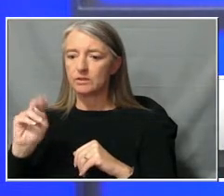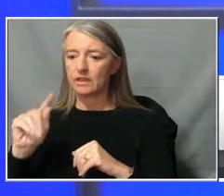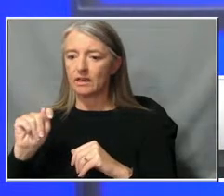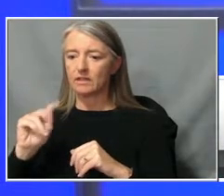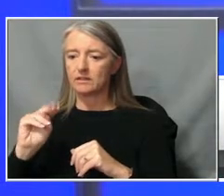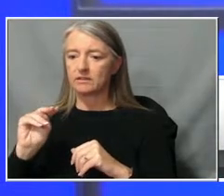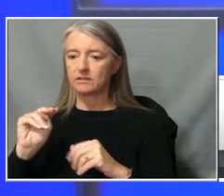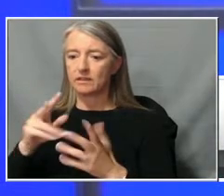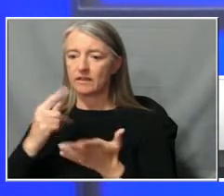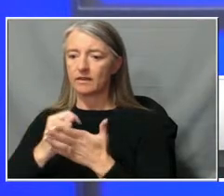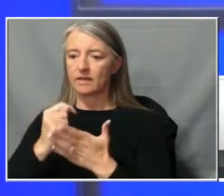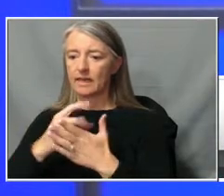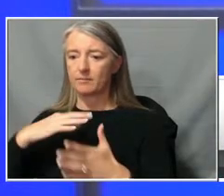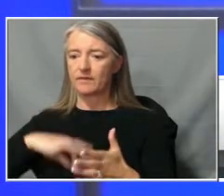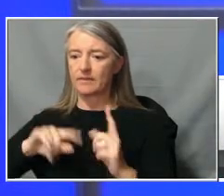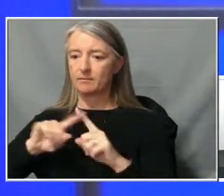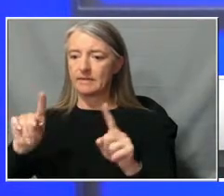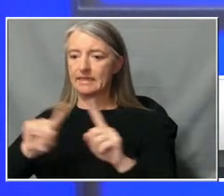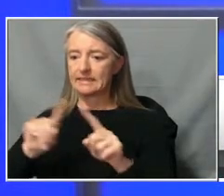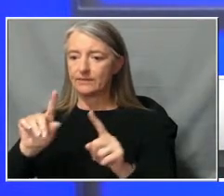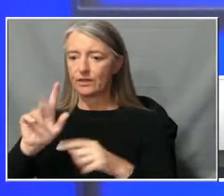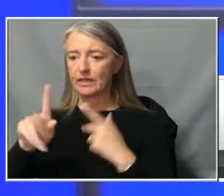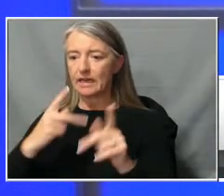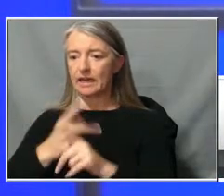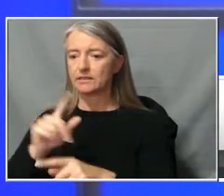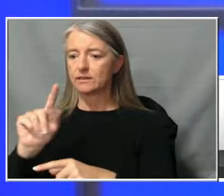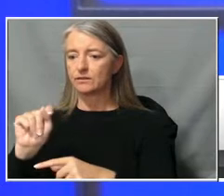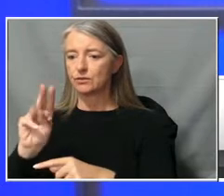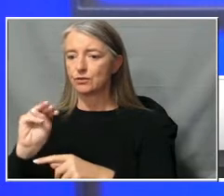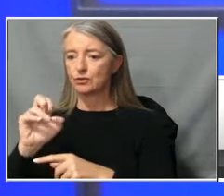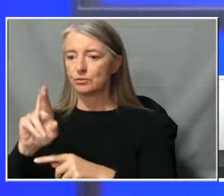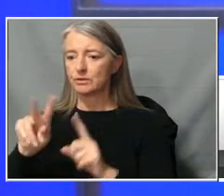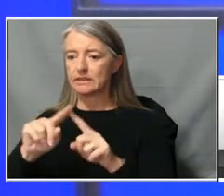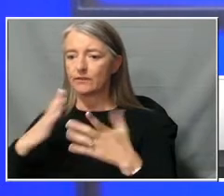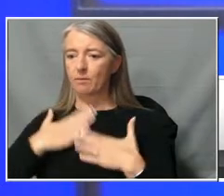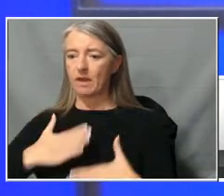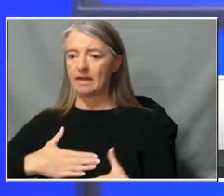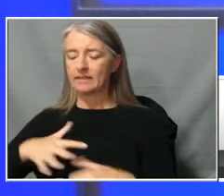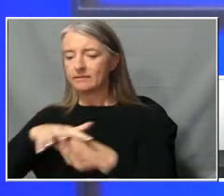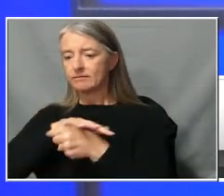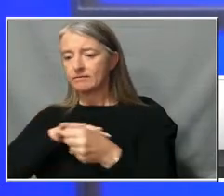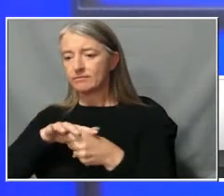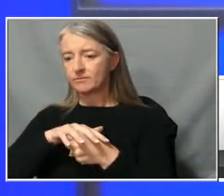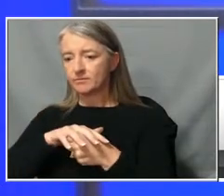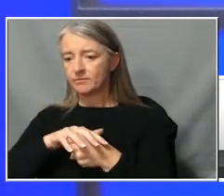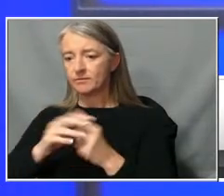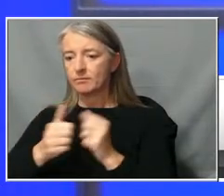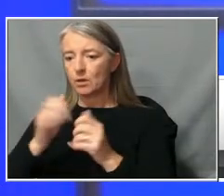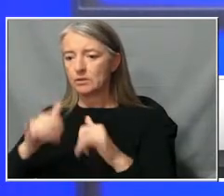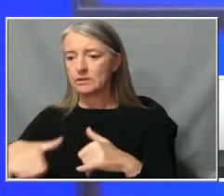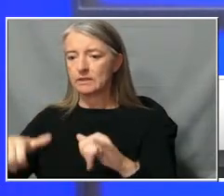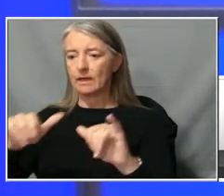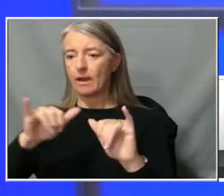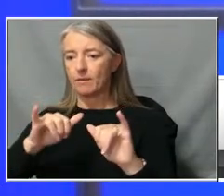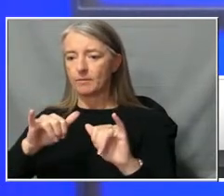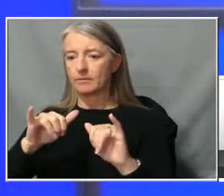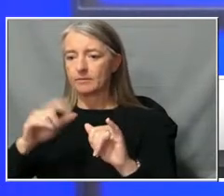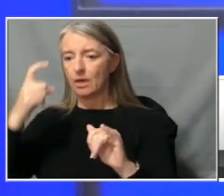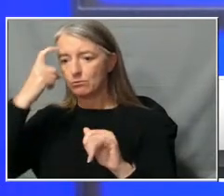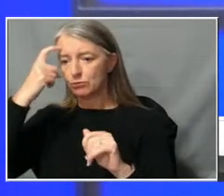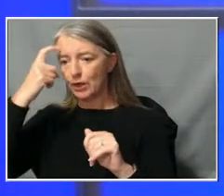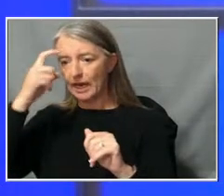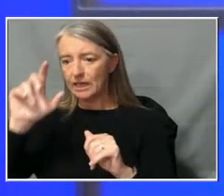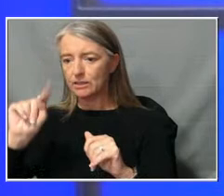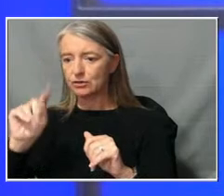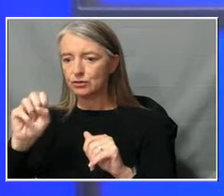different tumors at various body sites. Certainly some of the most common indications are things like brain tumors, head and